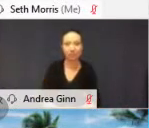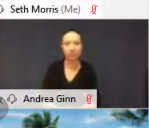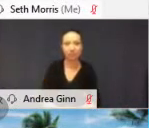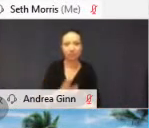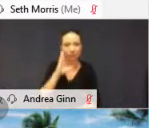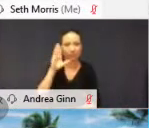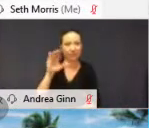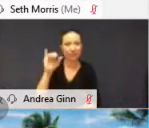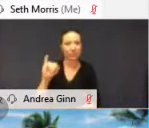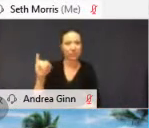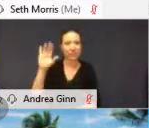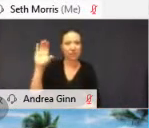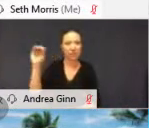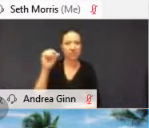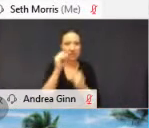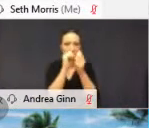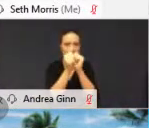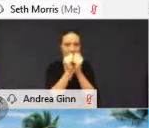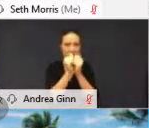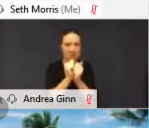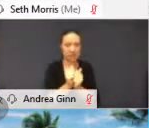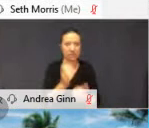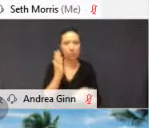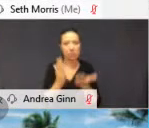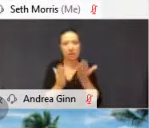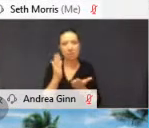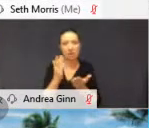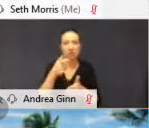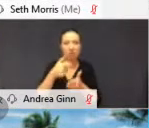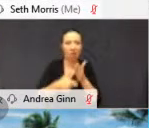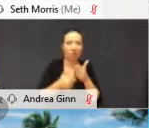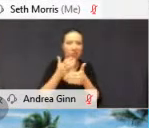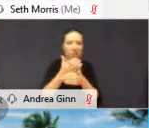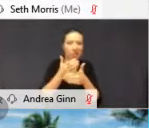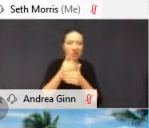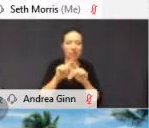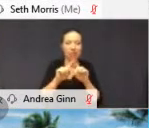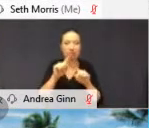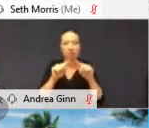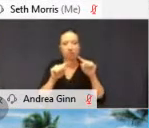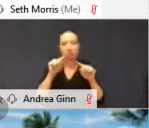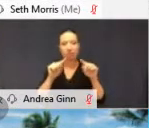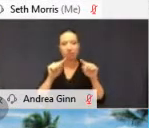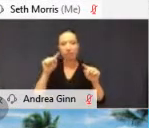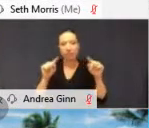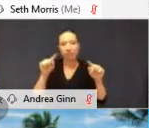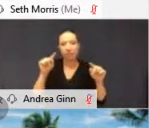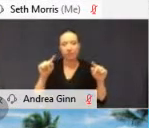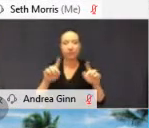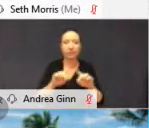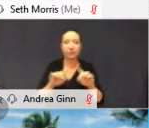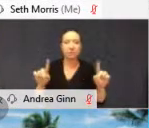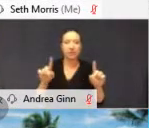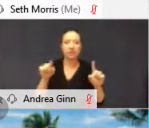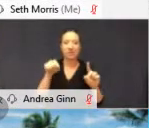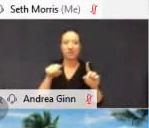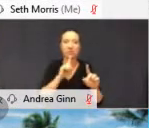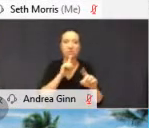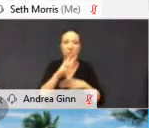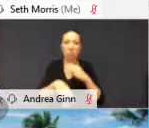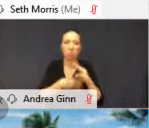compete in these areas, and so there might be some varying cost sharing values that you would see in plans. But I wanted to give you a real